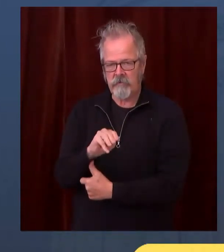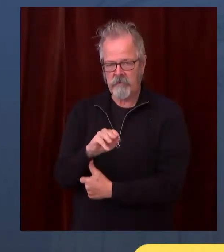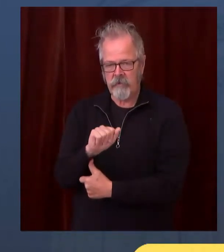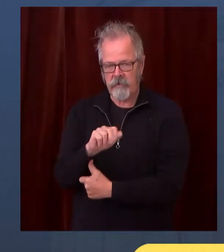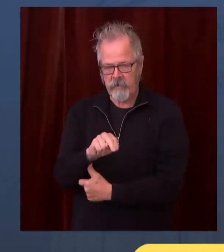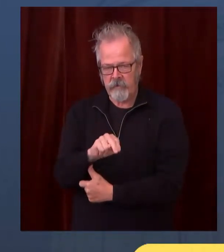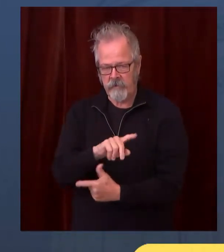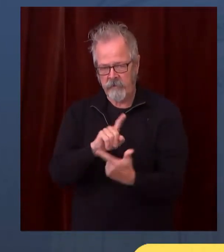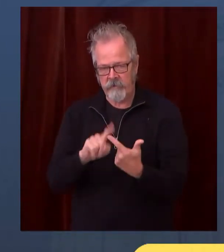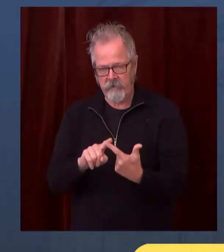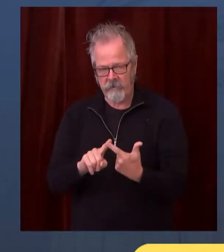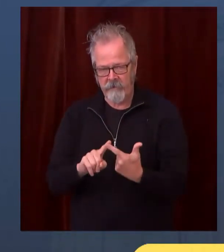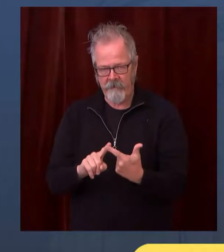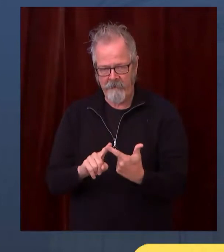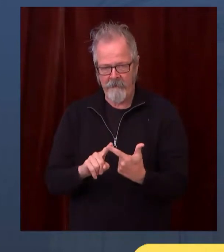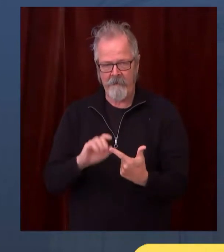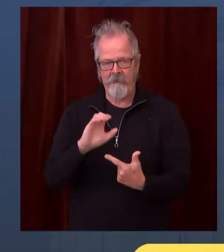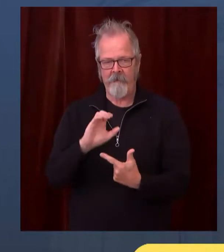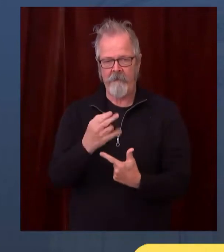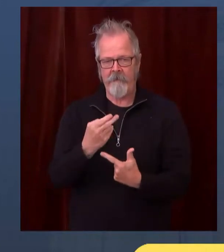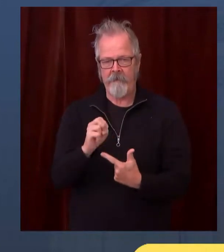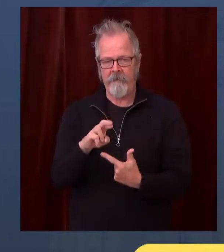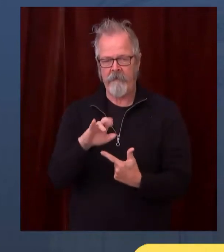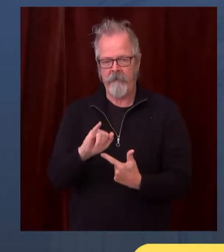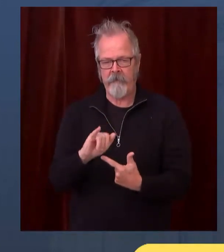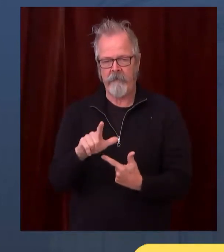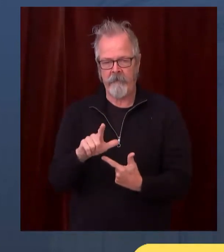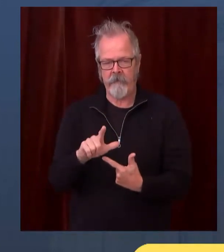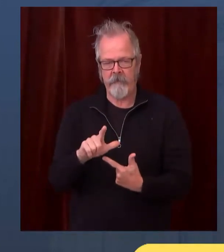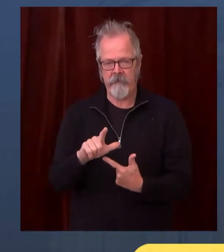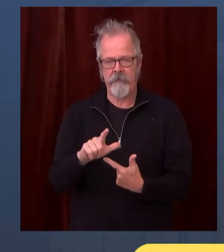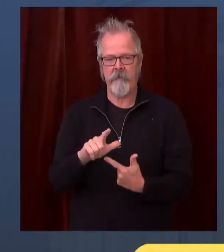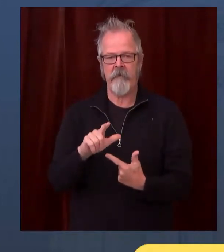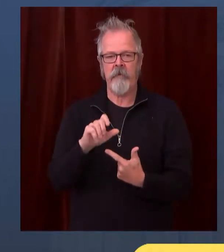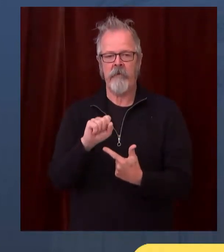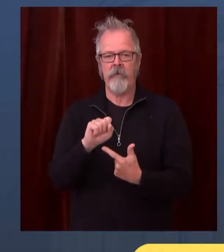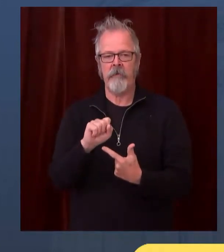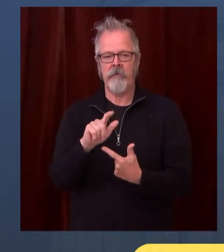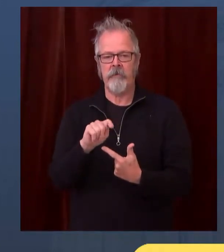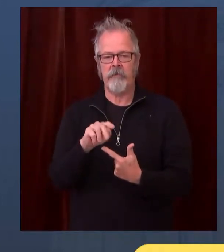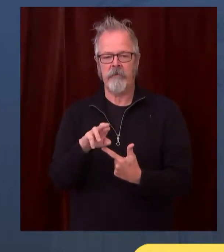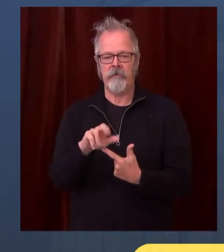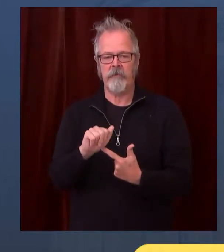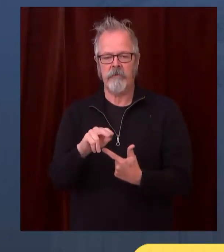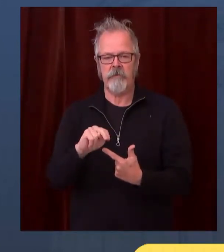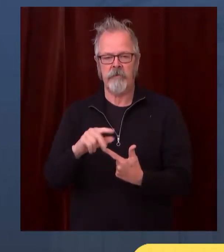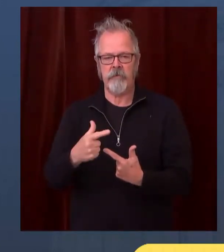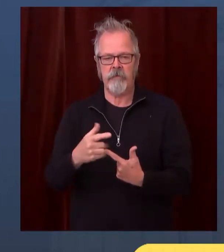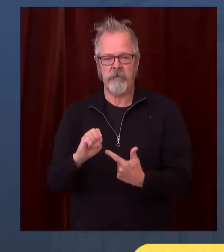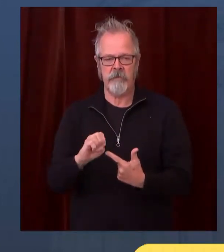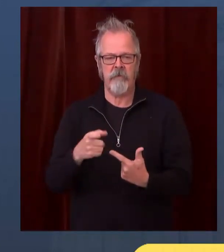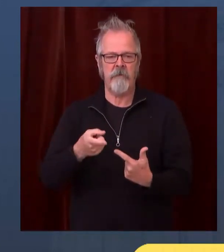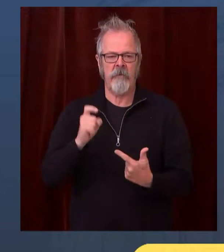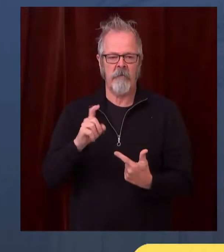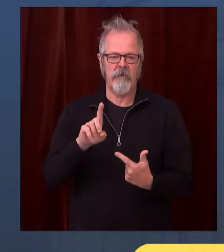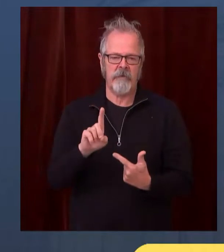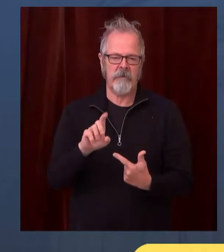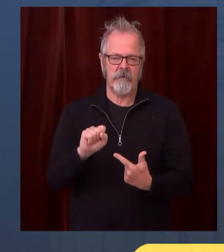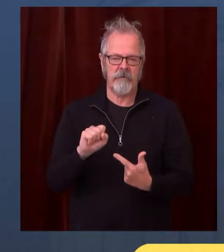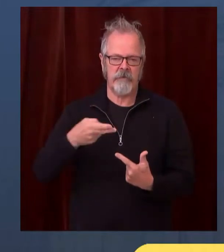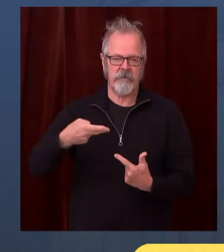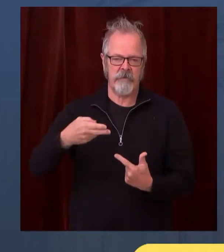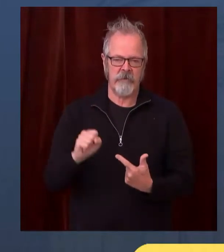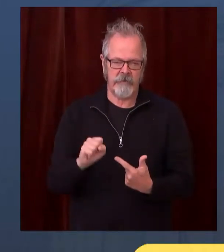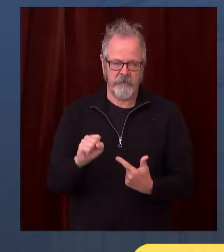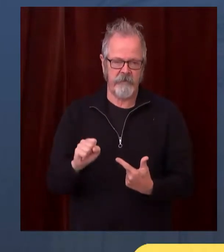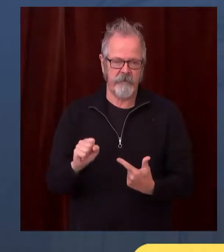has had a disproportionate impact on Washingtonians who are living in our long-term care facilities. And